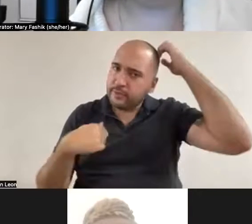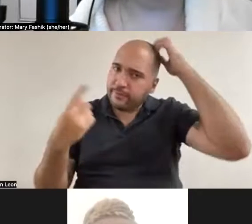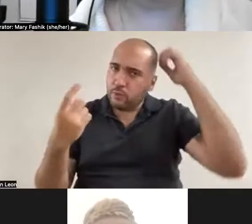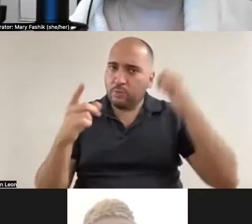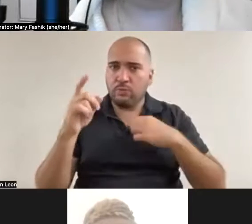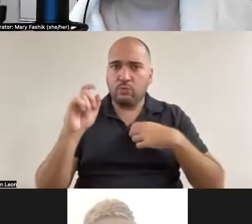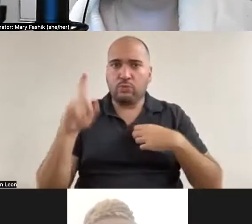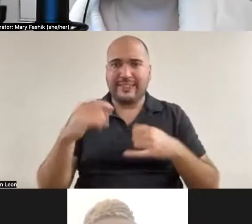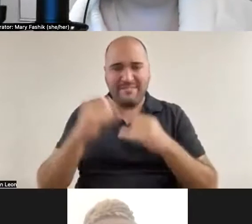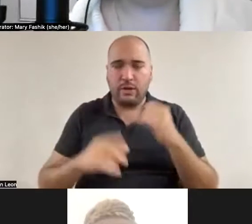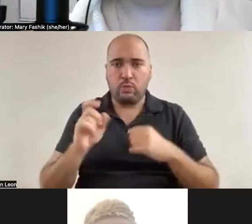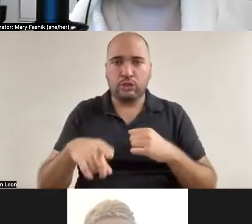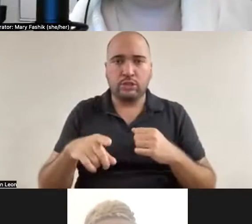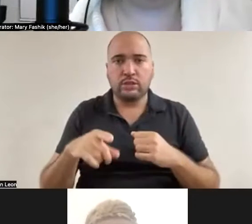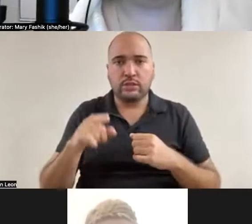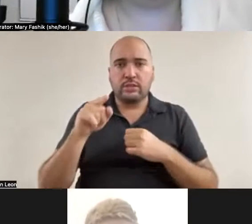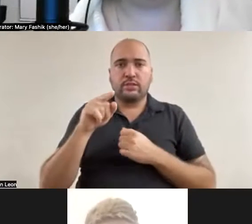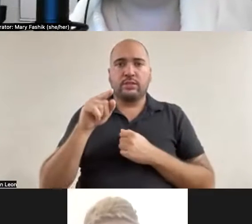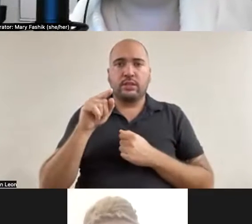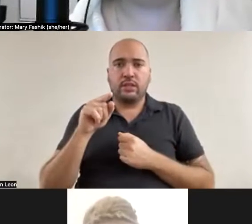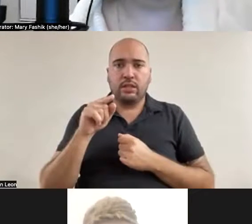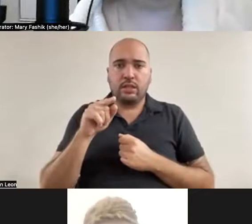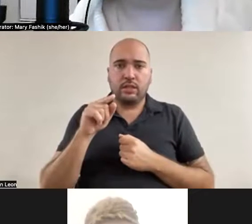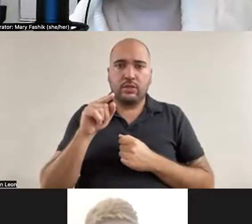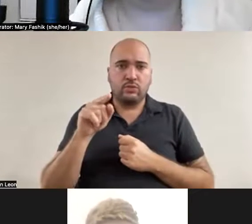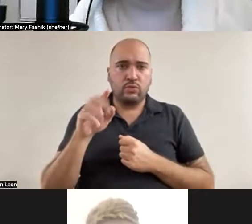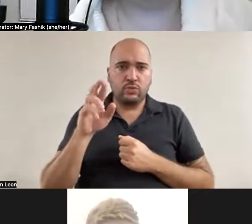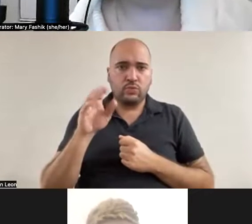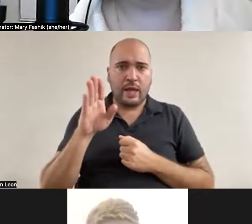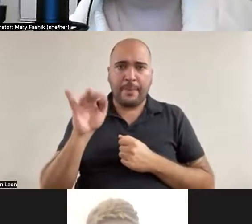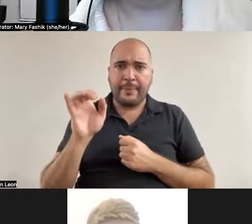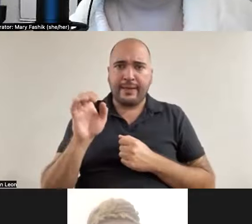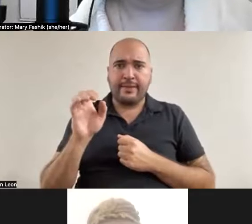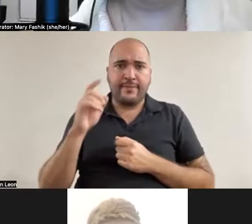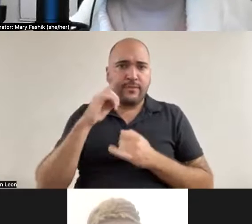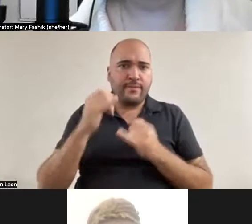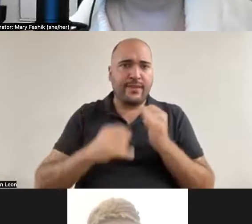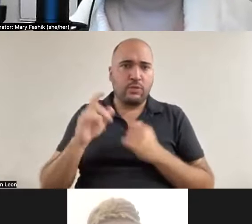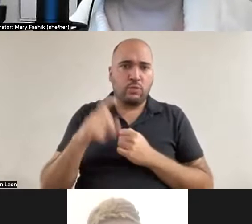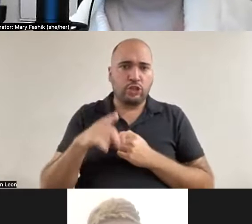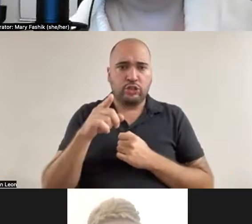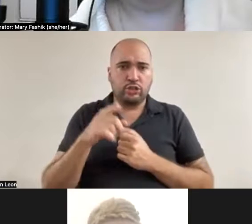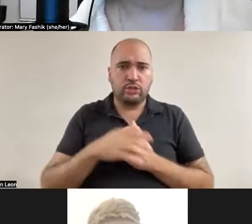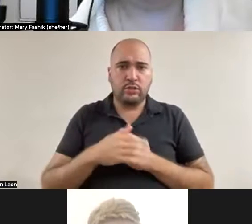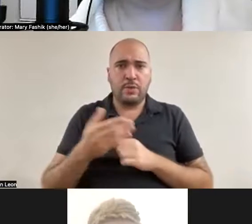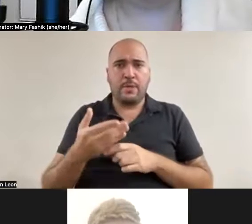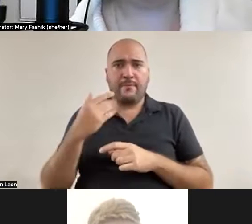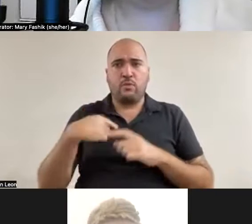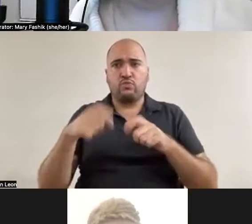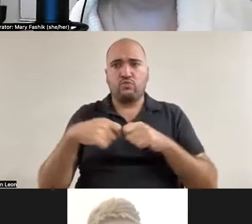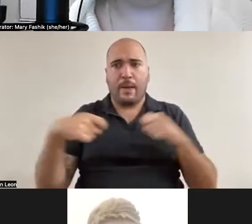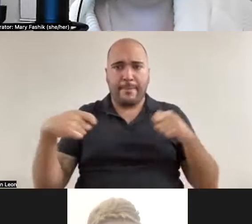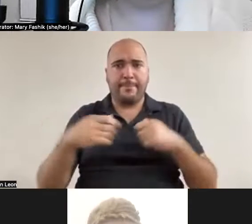more final question. Robbie, I'm gonna go to you for the final question before we wrap